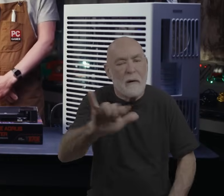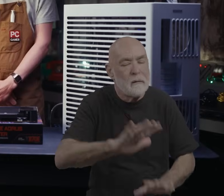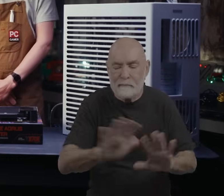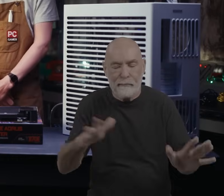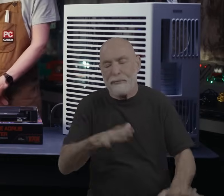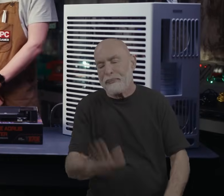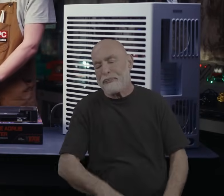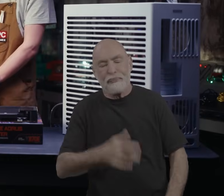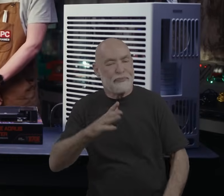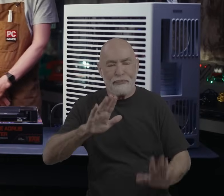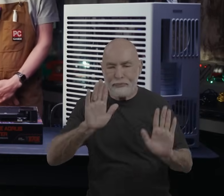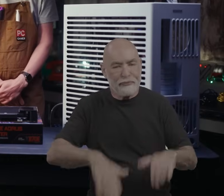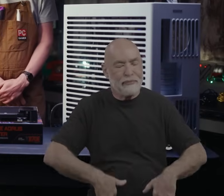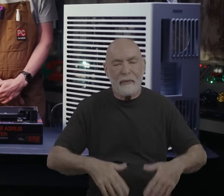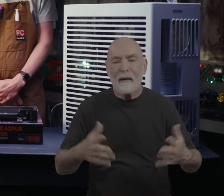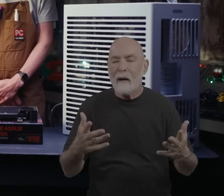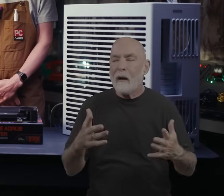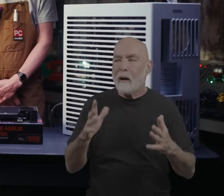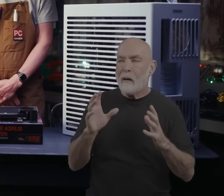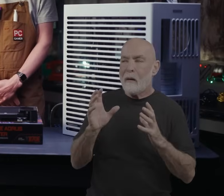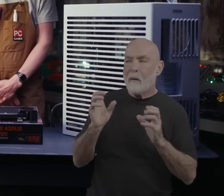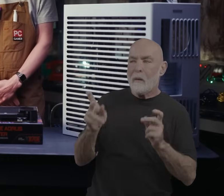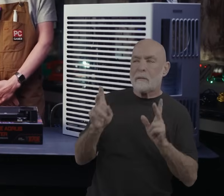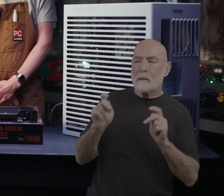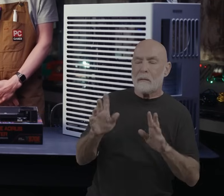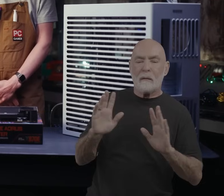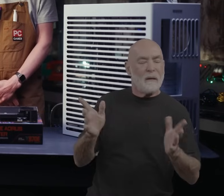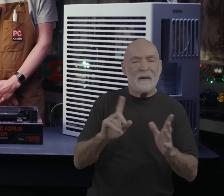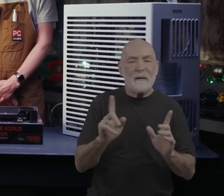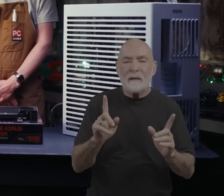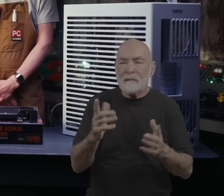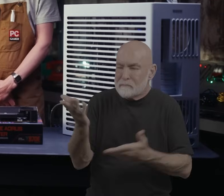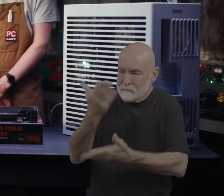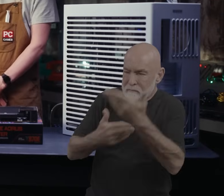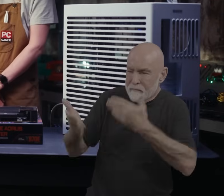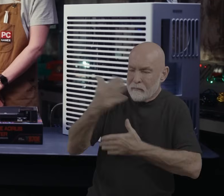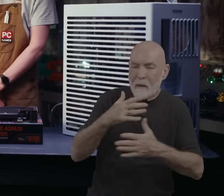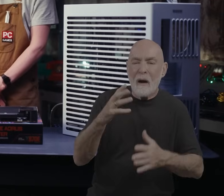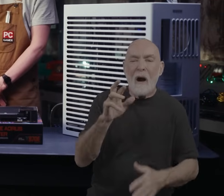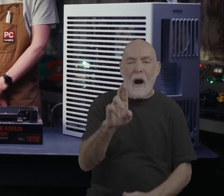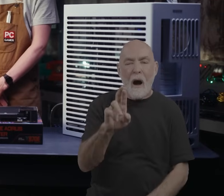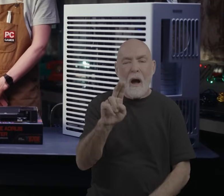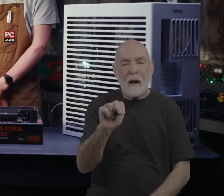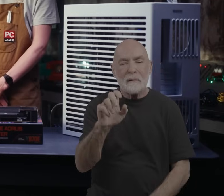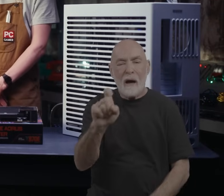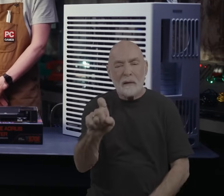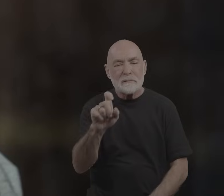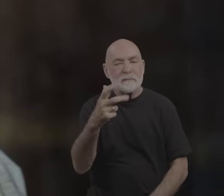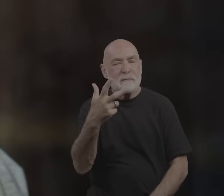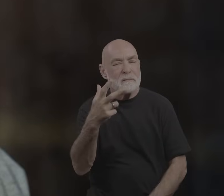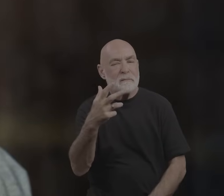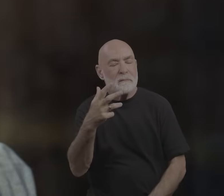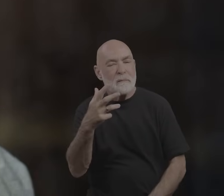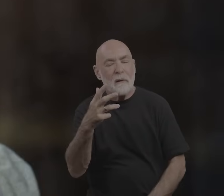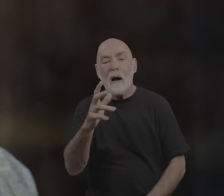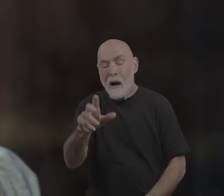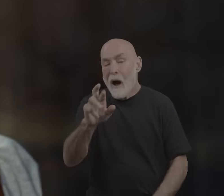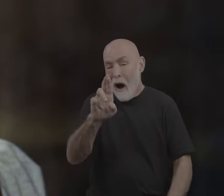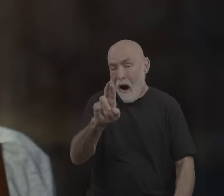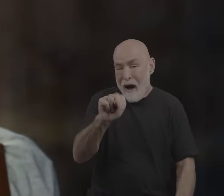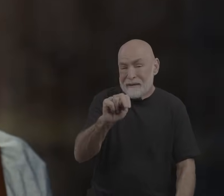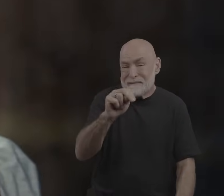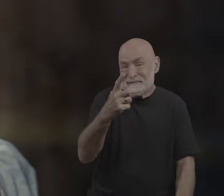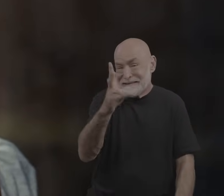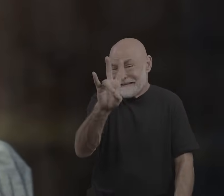pretend it never existed. Forget I asked about tips. What can you tell me about the Radeon RX 9070 XT you're installing? The Radeon